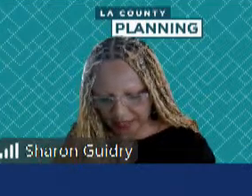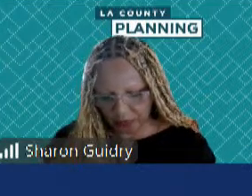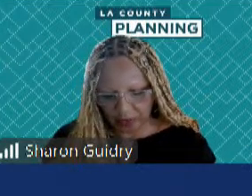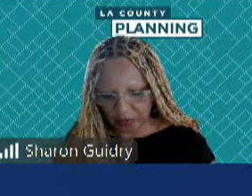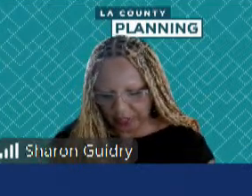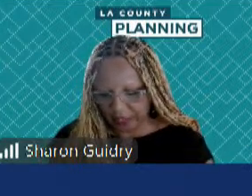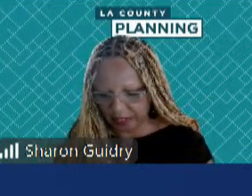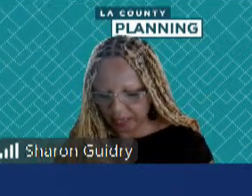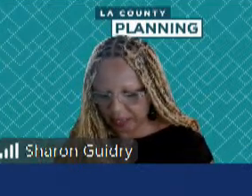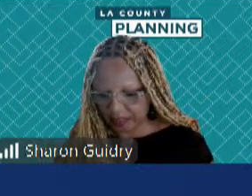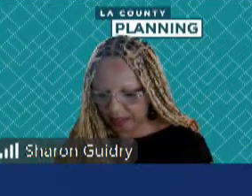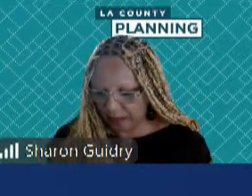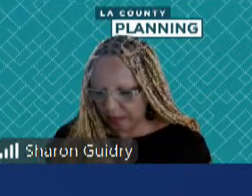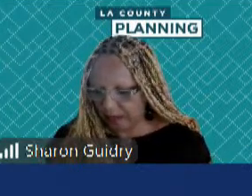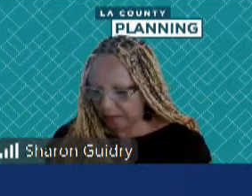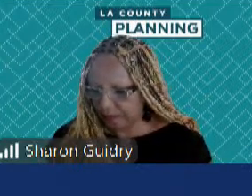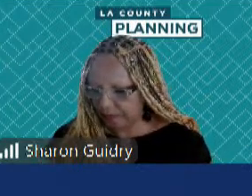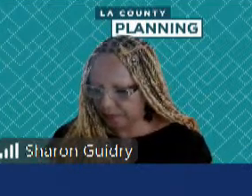Let's see real quick.